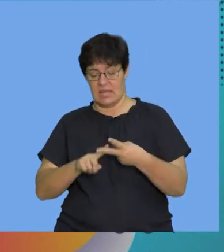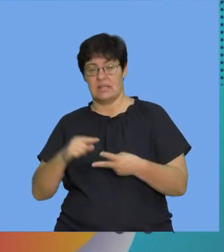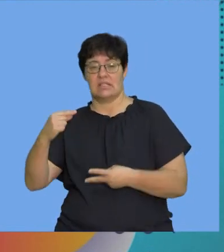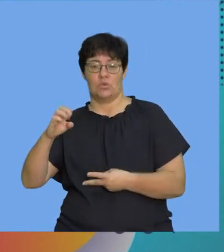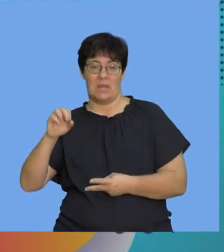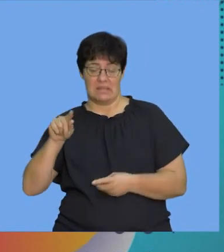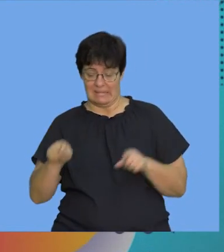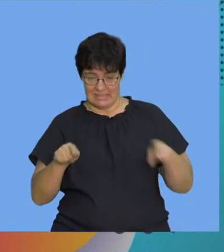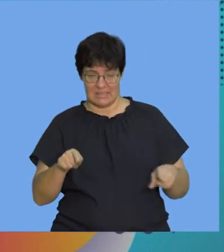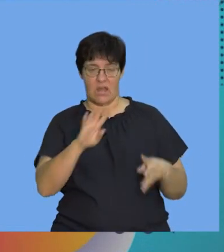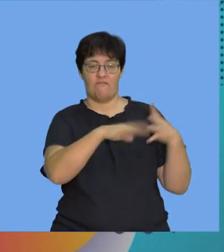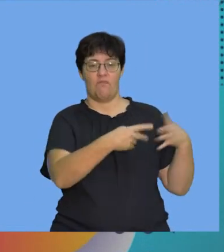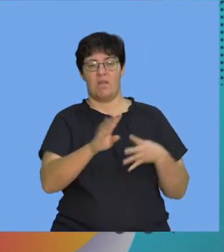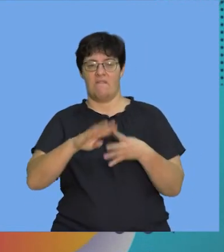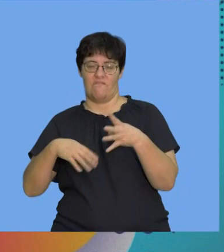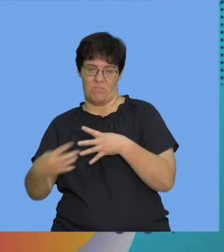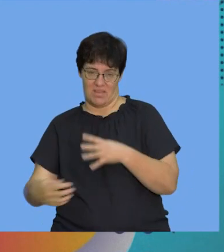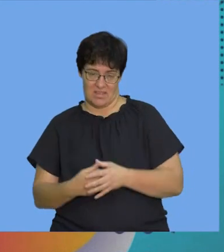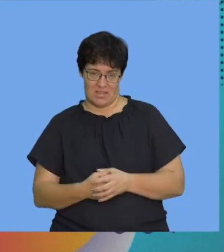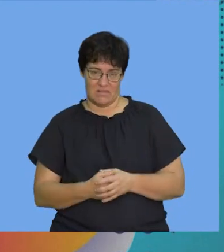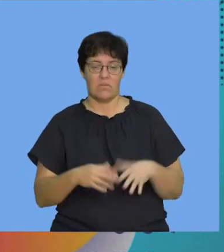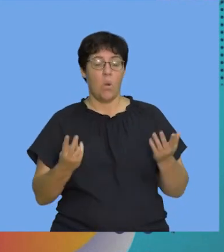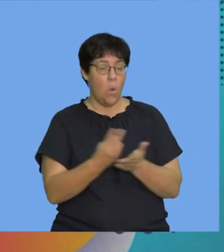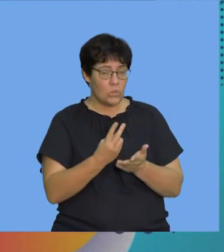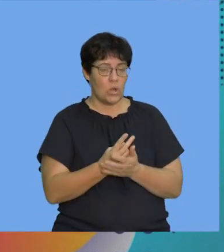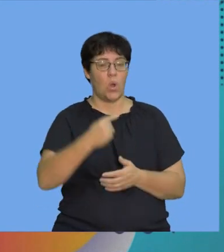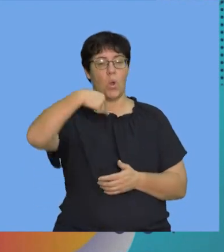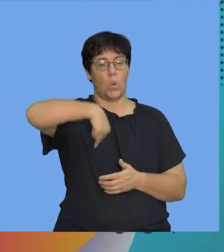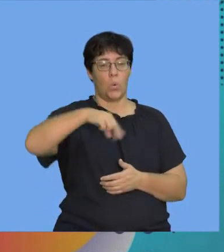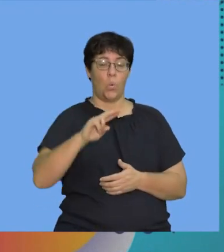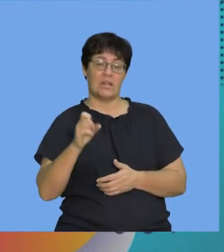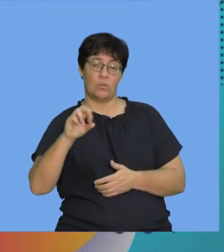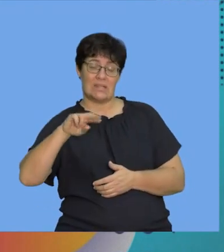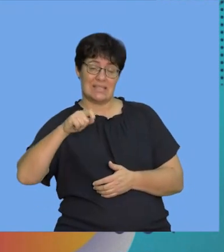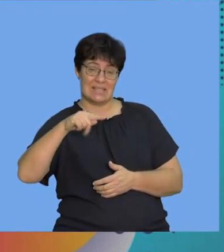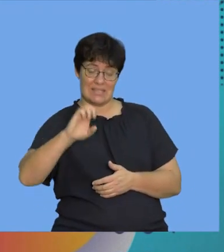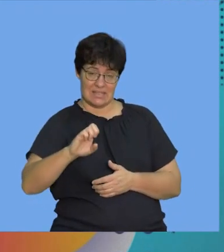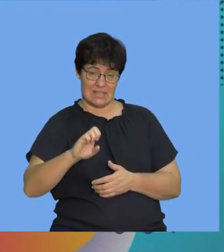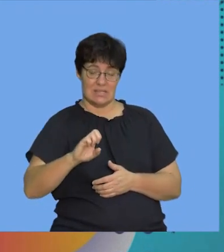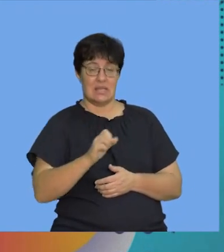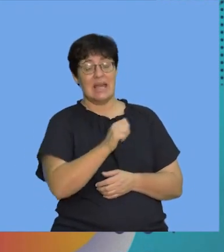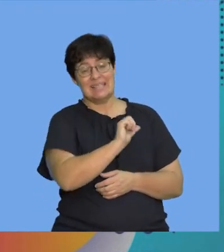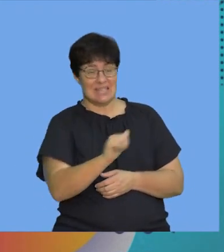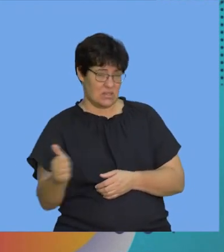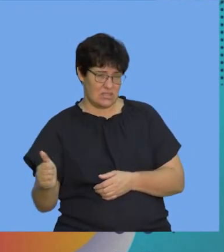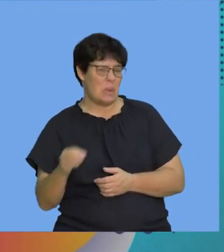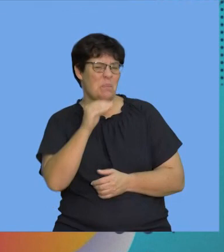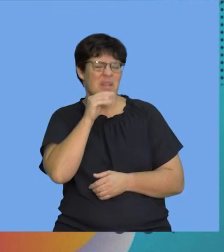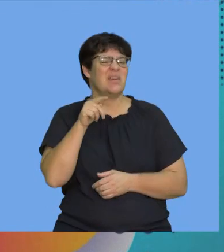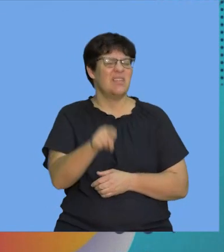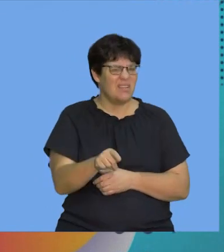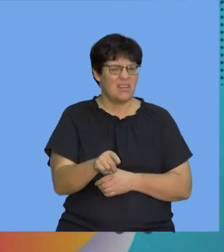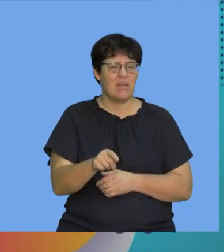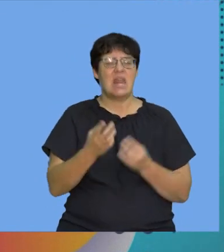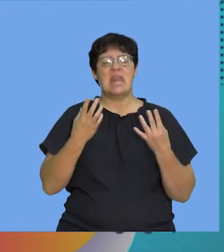geometric series. There's also a quadratic series, but a quadratic series, it will normally be when the number